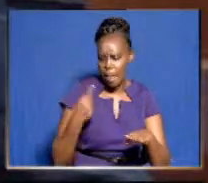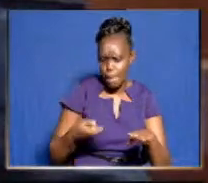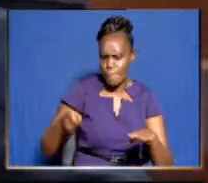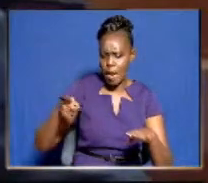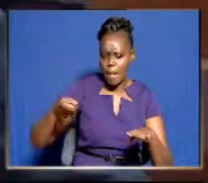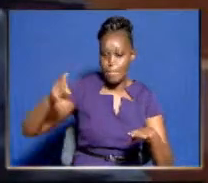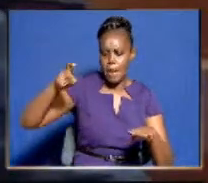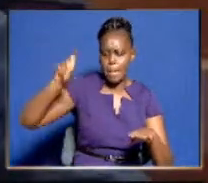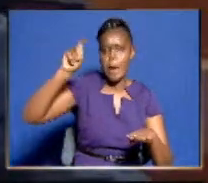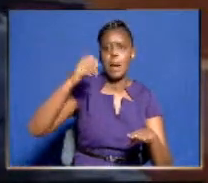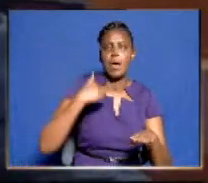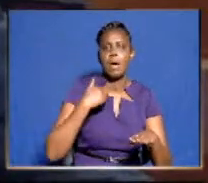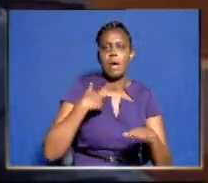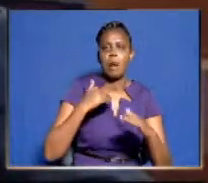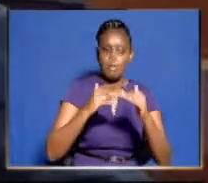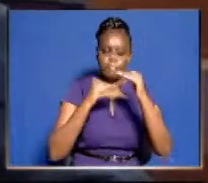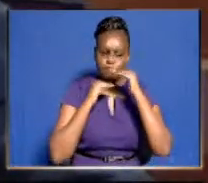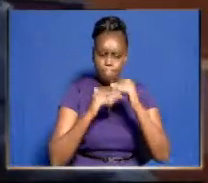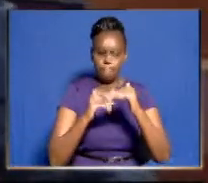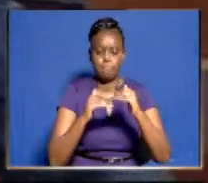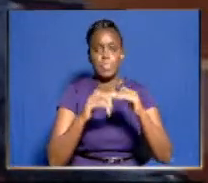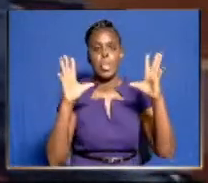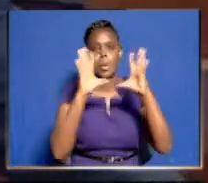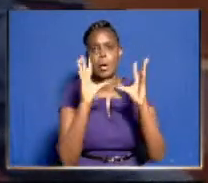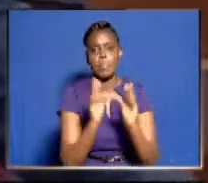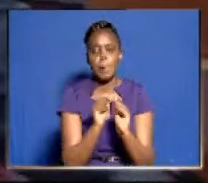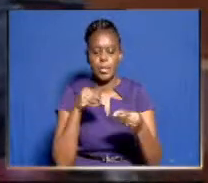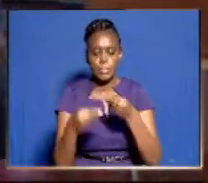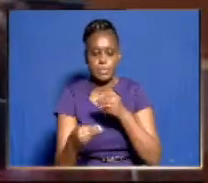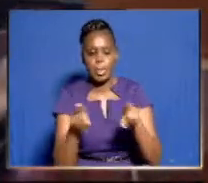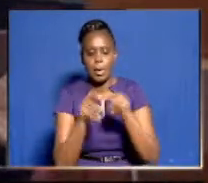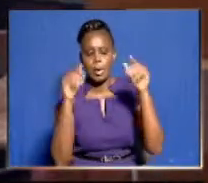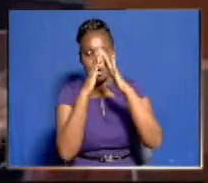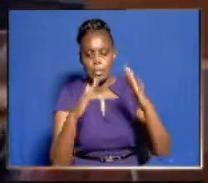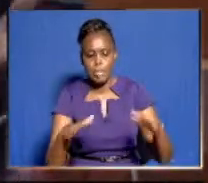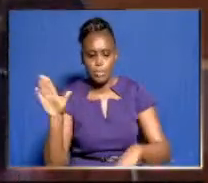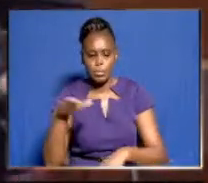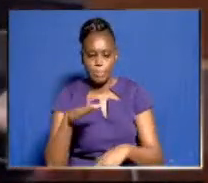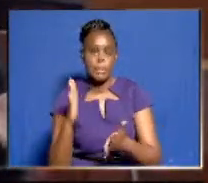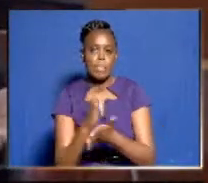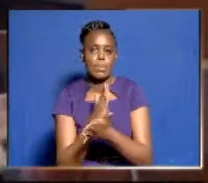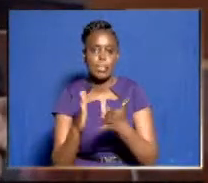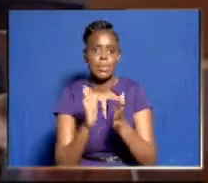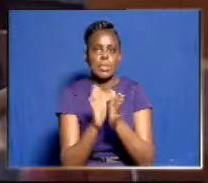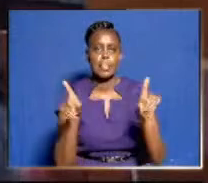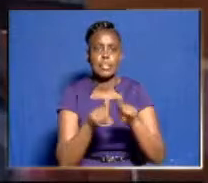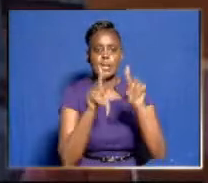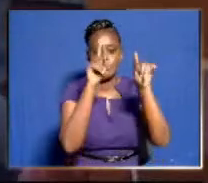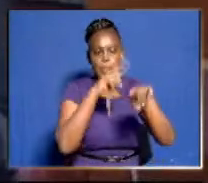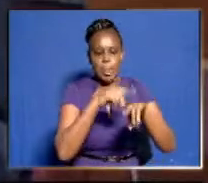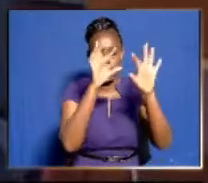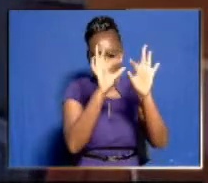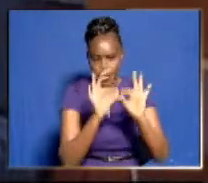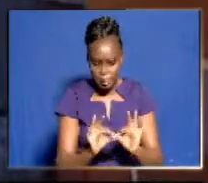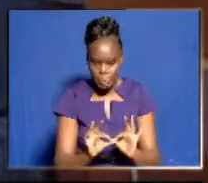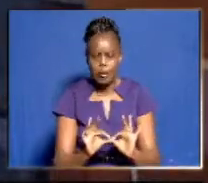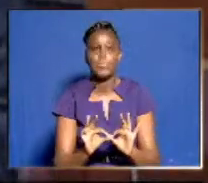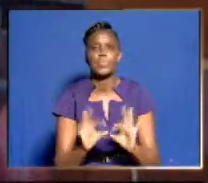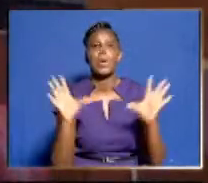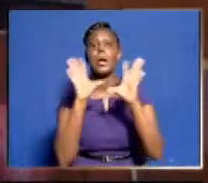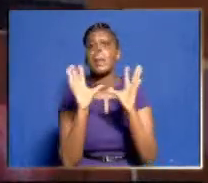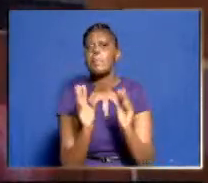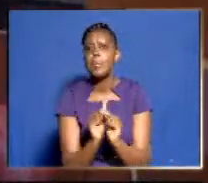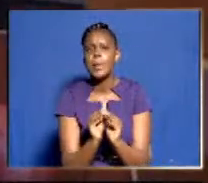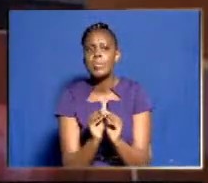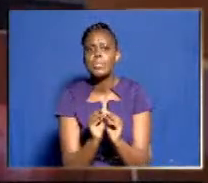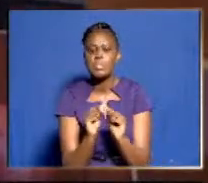we have very minimal budget flexibility. And as a House, and even as departments, and even Treasury, in budgeting, there are very